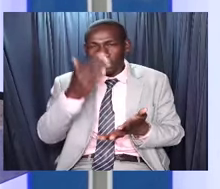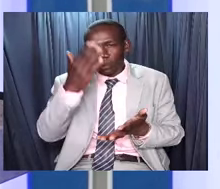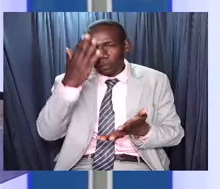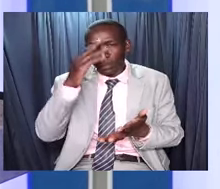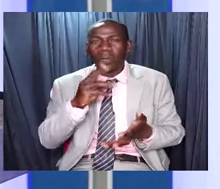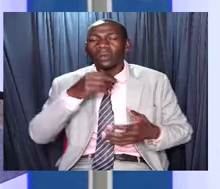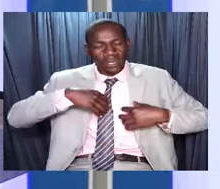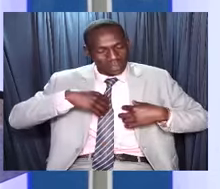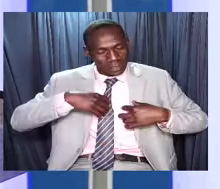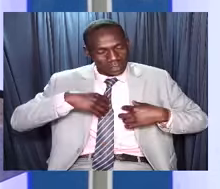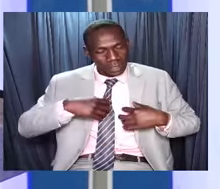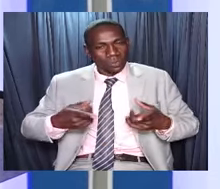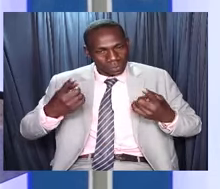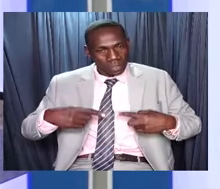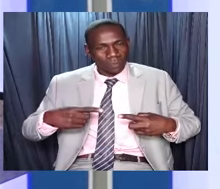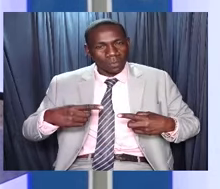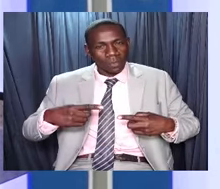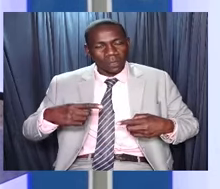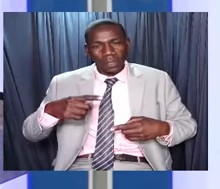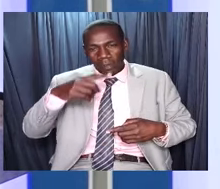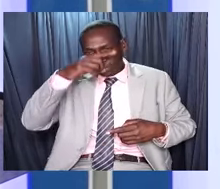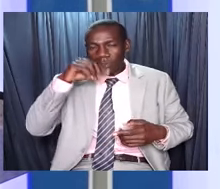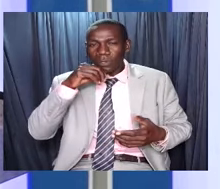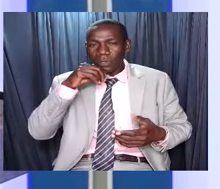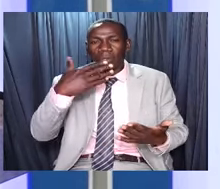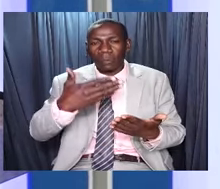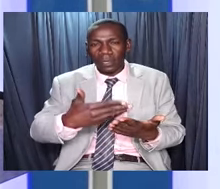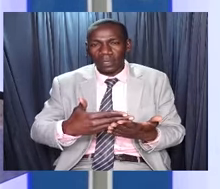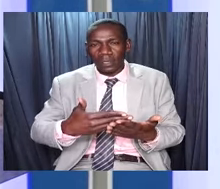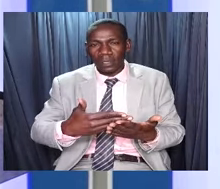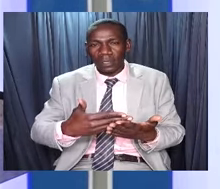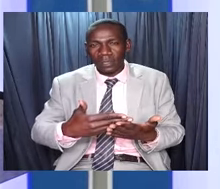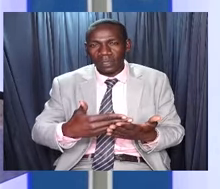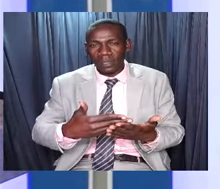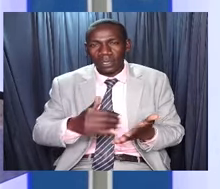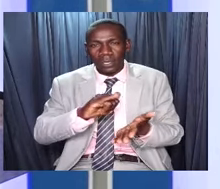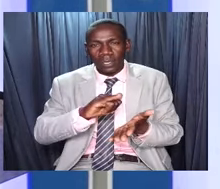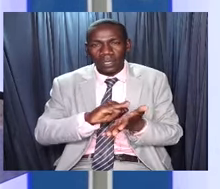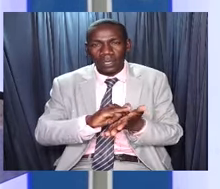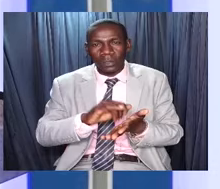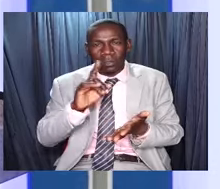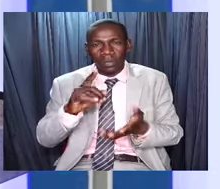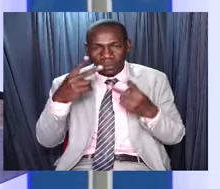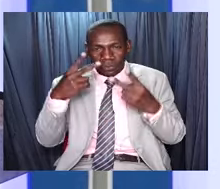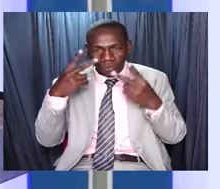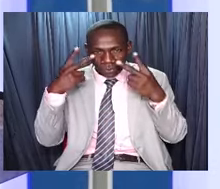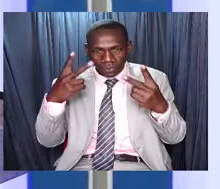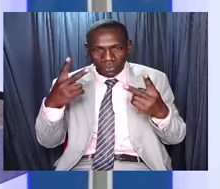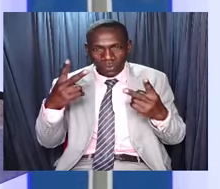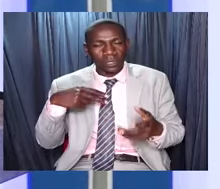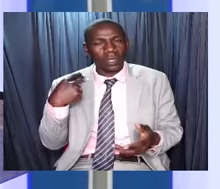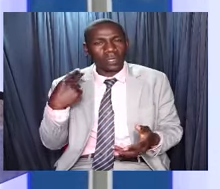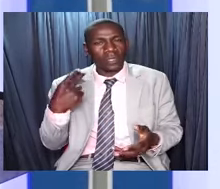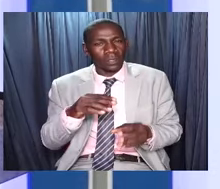maana hatuchoke kuja. That's why you don't tire to come. Maana hatujafika. Because you've not attained. Kwa yule wa kuangalia. To